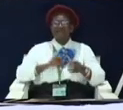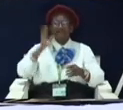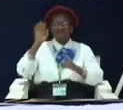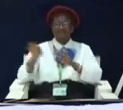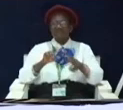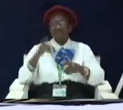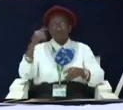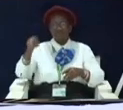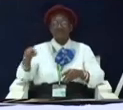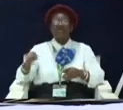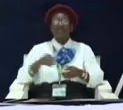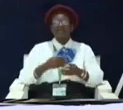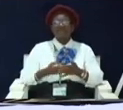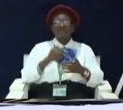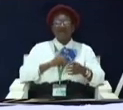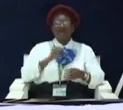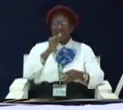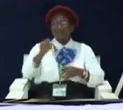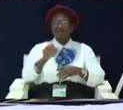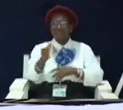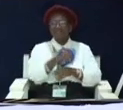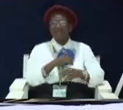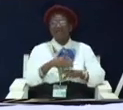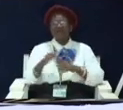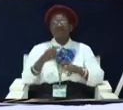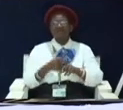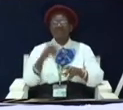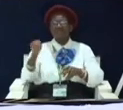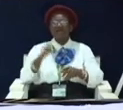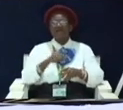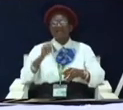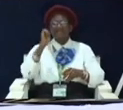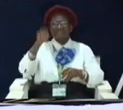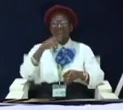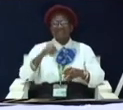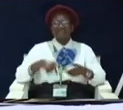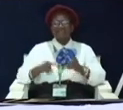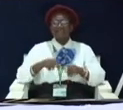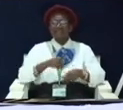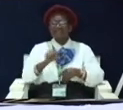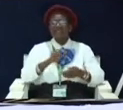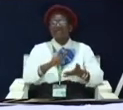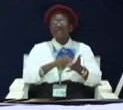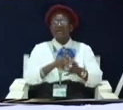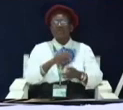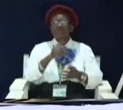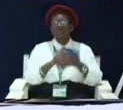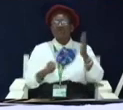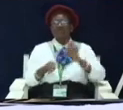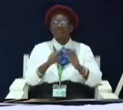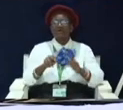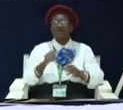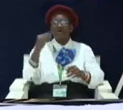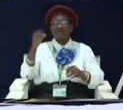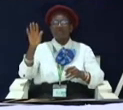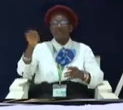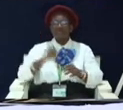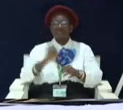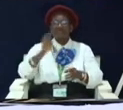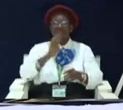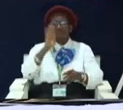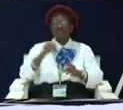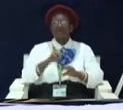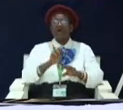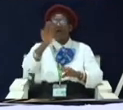before I be taken away from thee. And Elisha said, I pray thee, let a double portion of thy spirit be upon me. O si